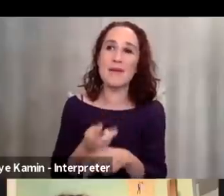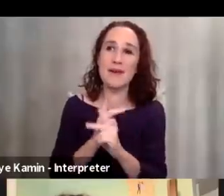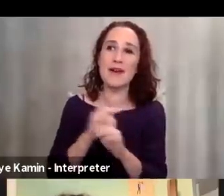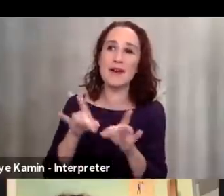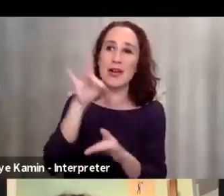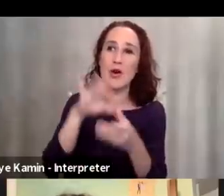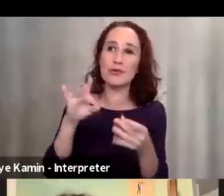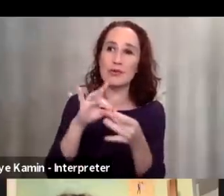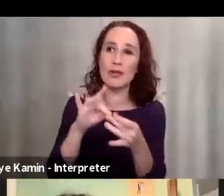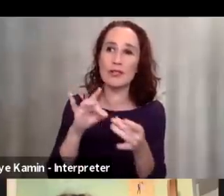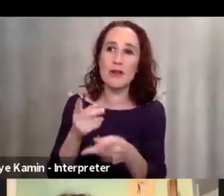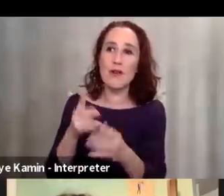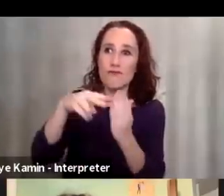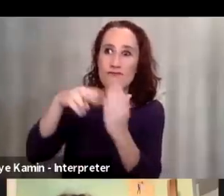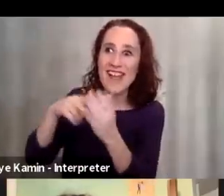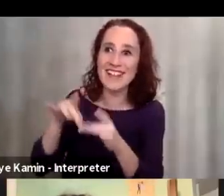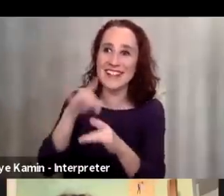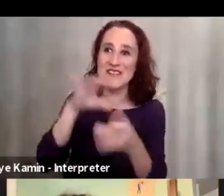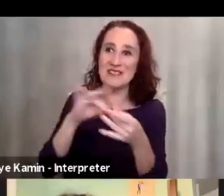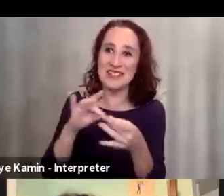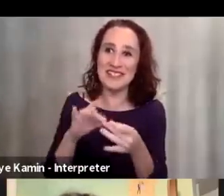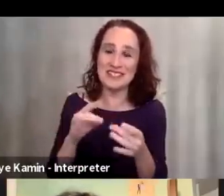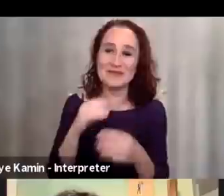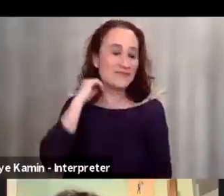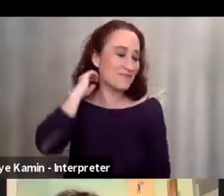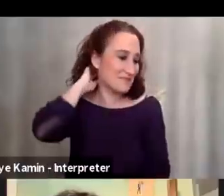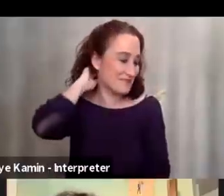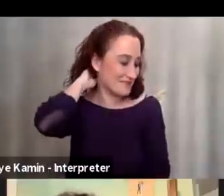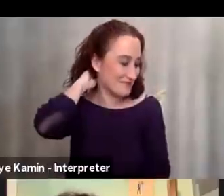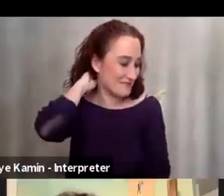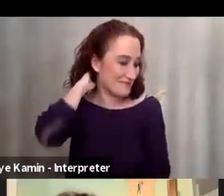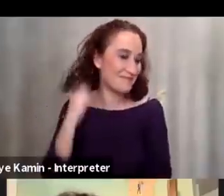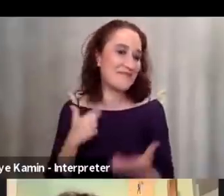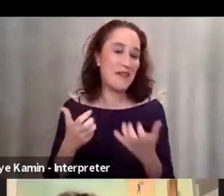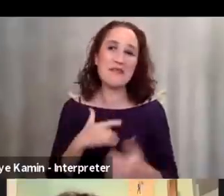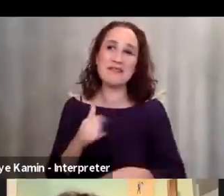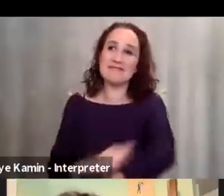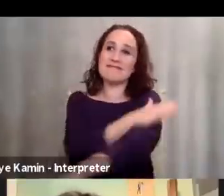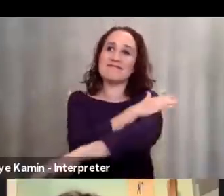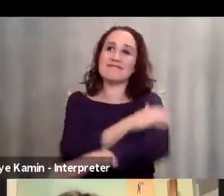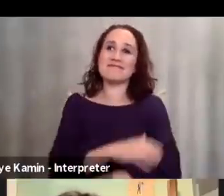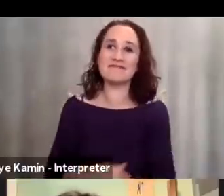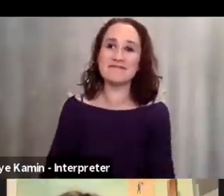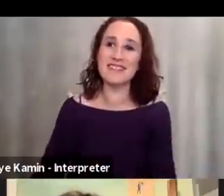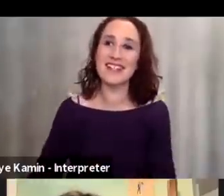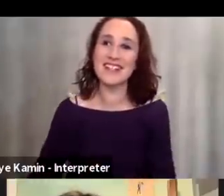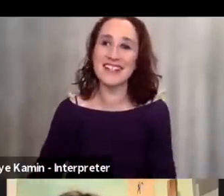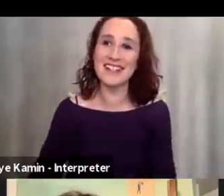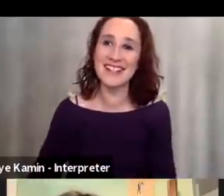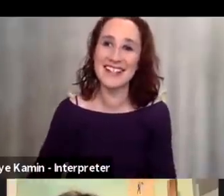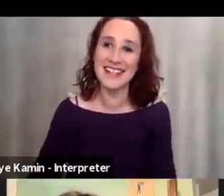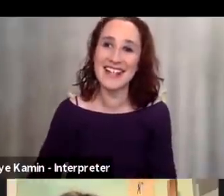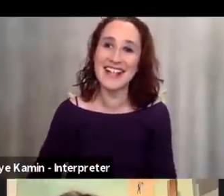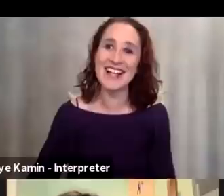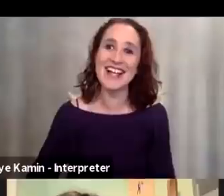the library and just read ghost stories. I just wanted to creep myself out. And that has made its way into my writing